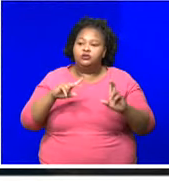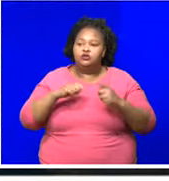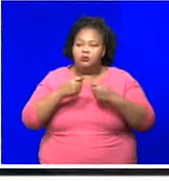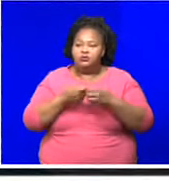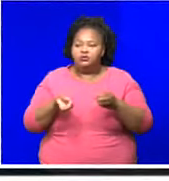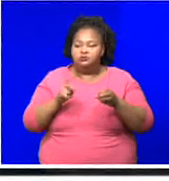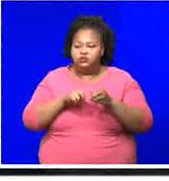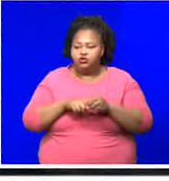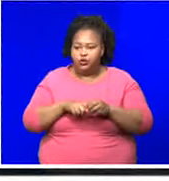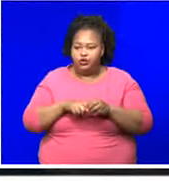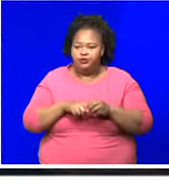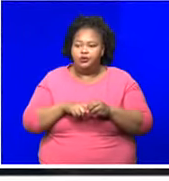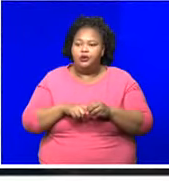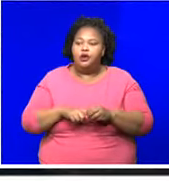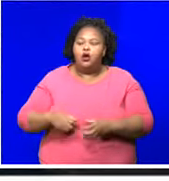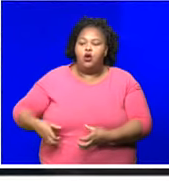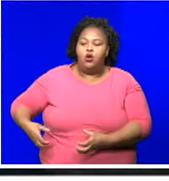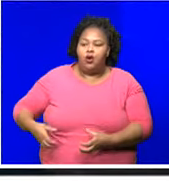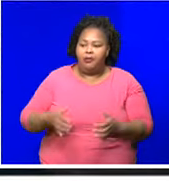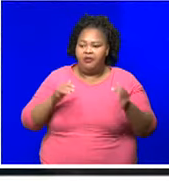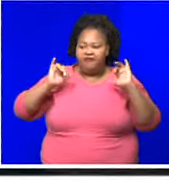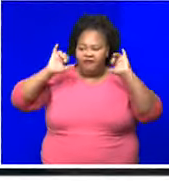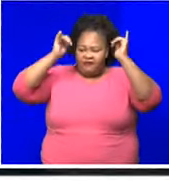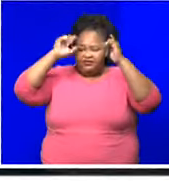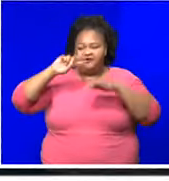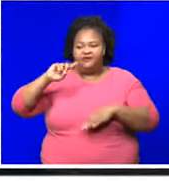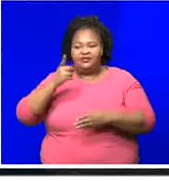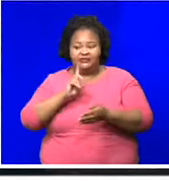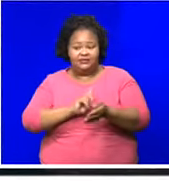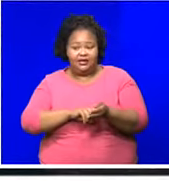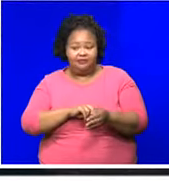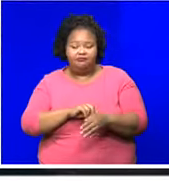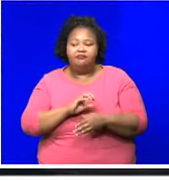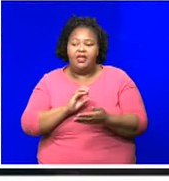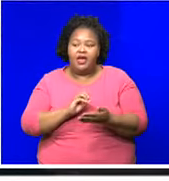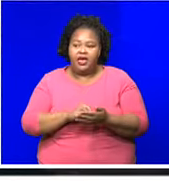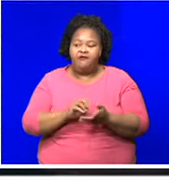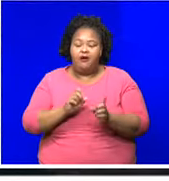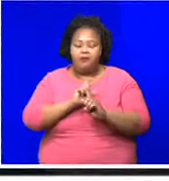public relations officer of the union, says due to COVID-19, they could